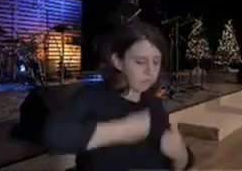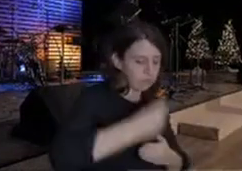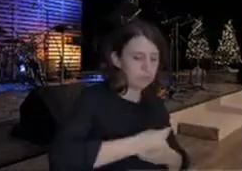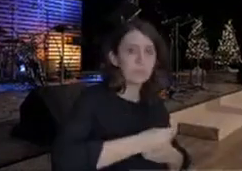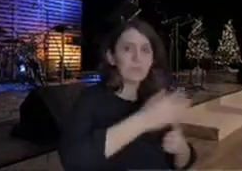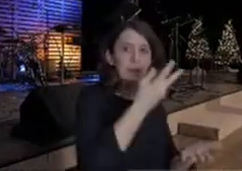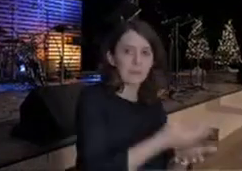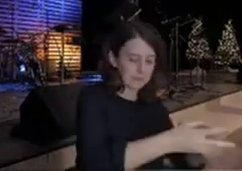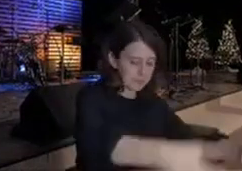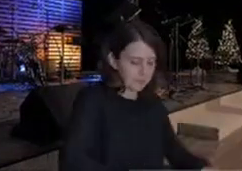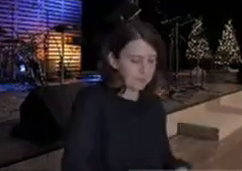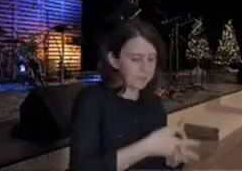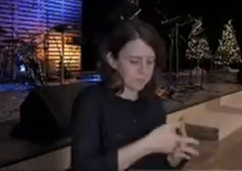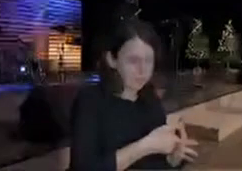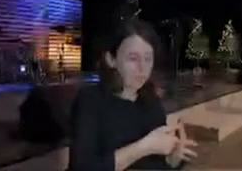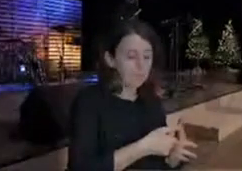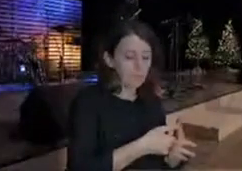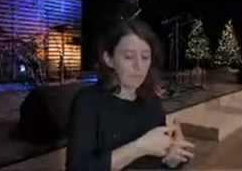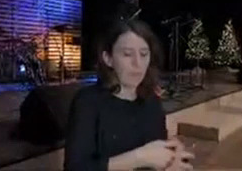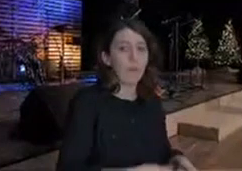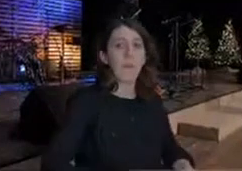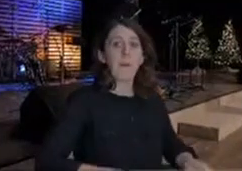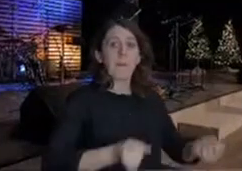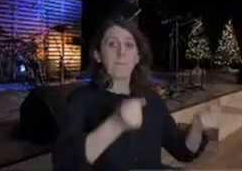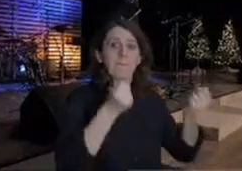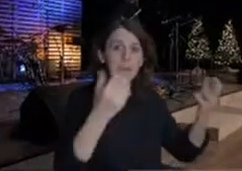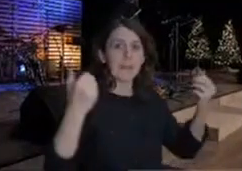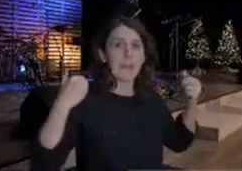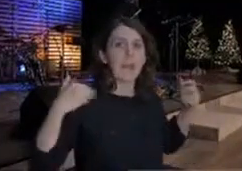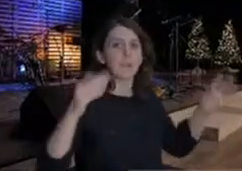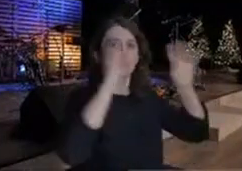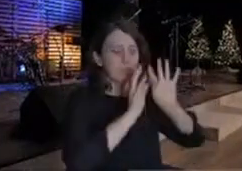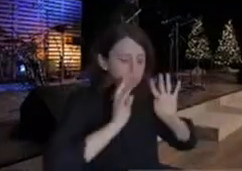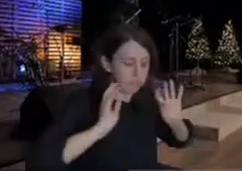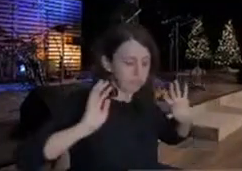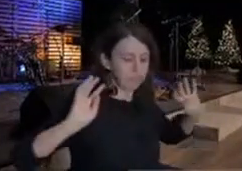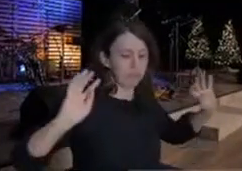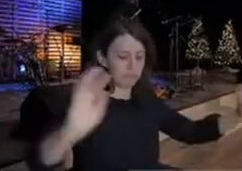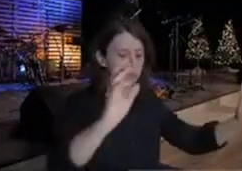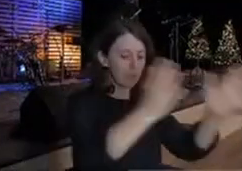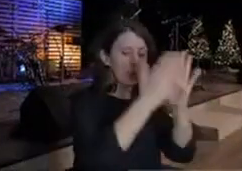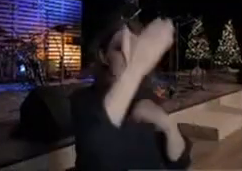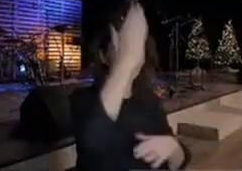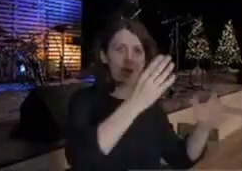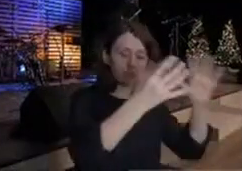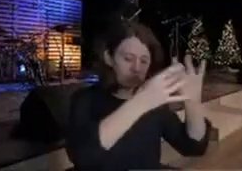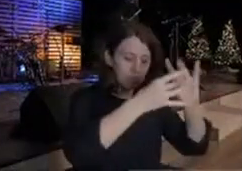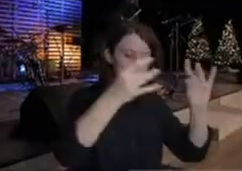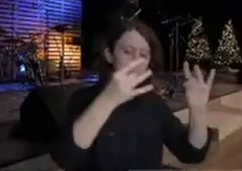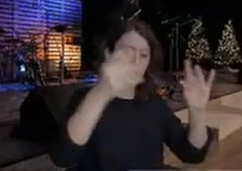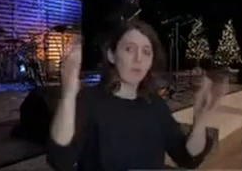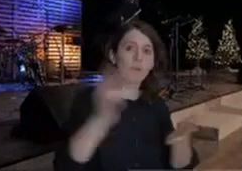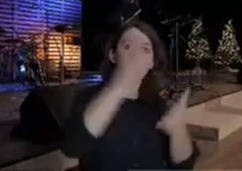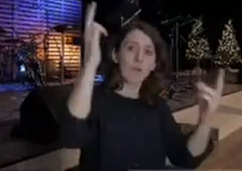and lying in a manger. Suddenly, a great company of the heavenly host appeared with the angel, praising God and